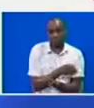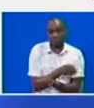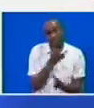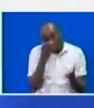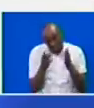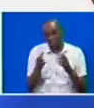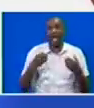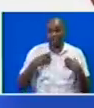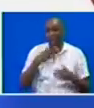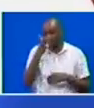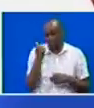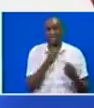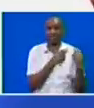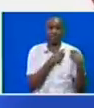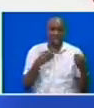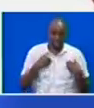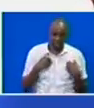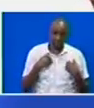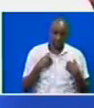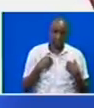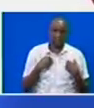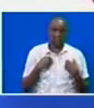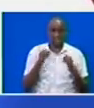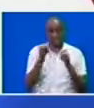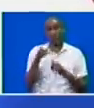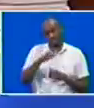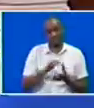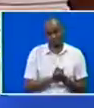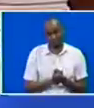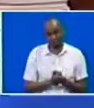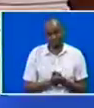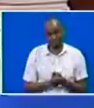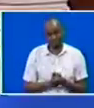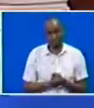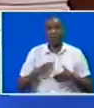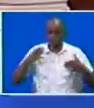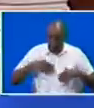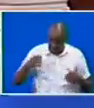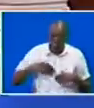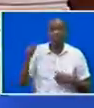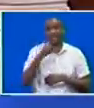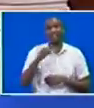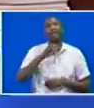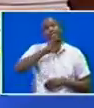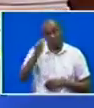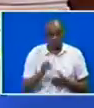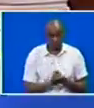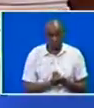better role than we're going to play when we're in parliament in the new government that's going to be formed. The people of Garissa Township will